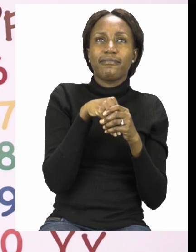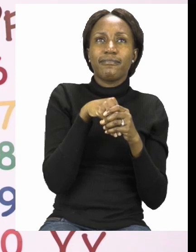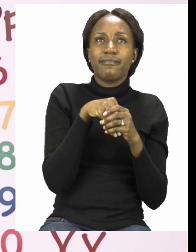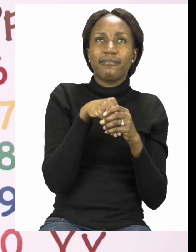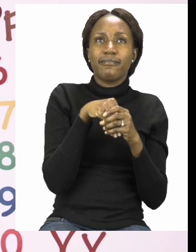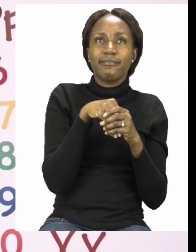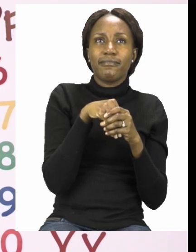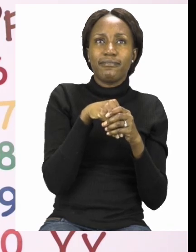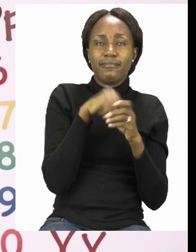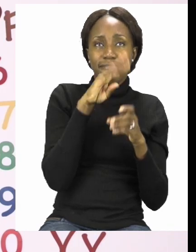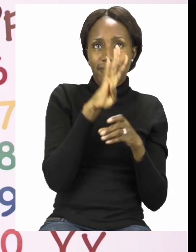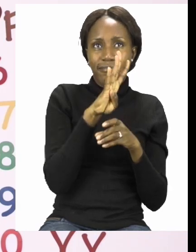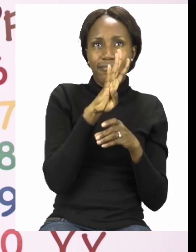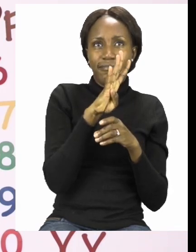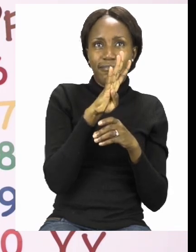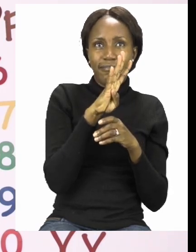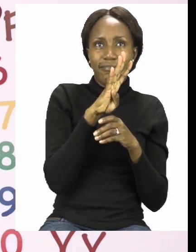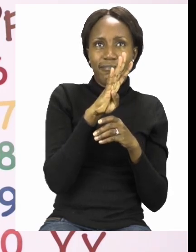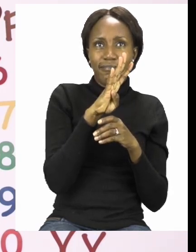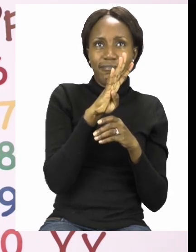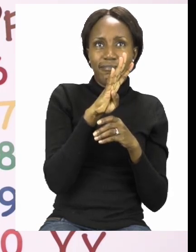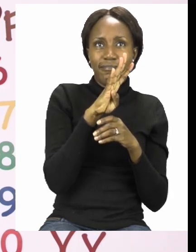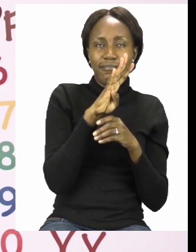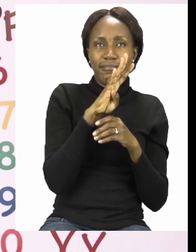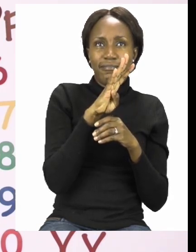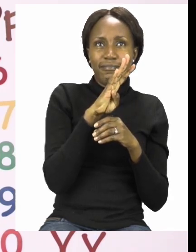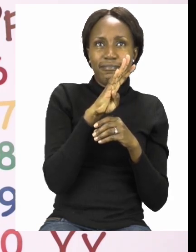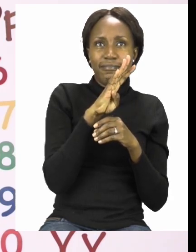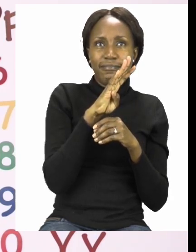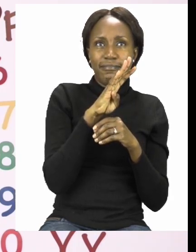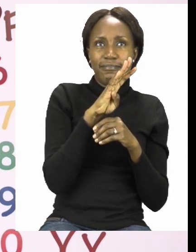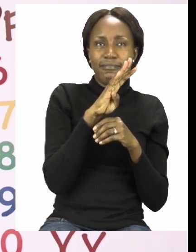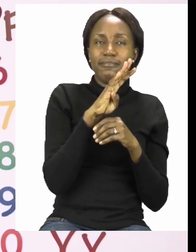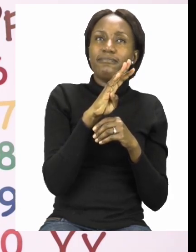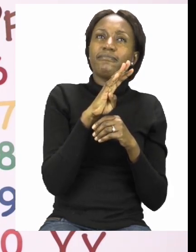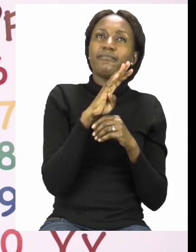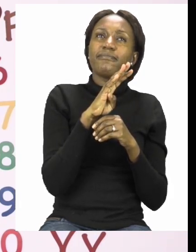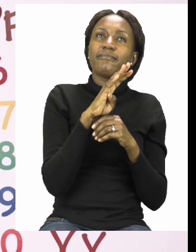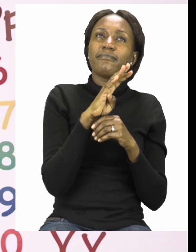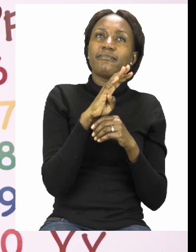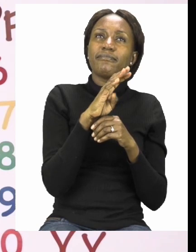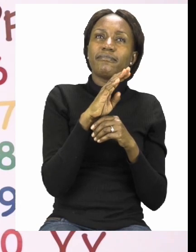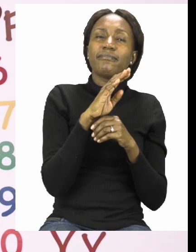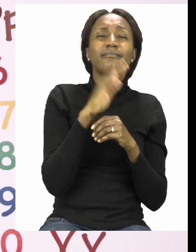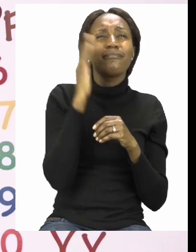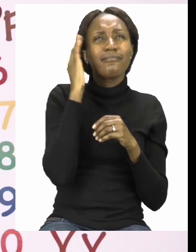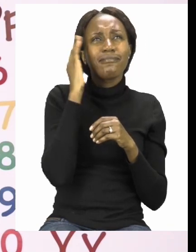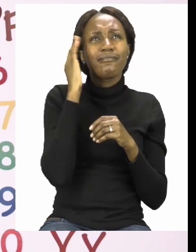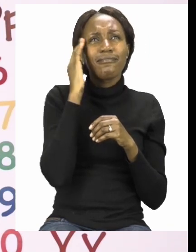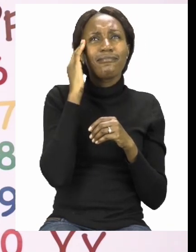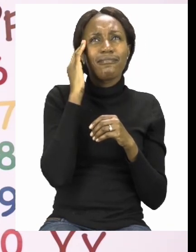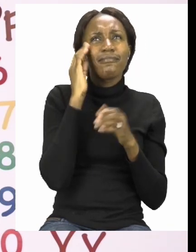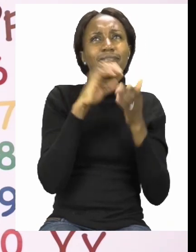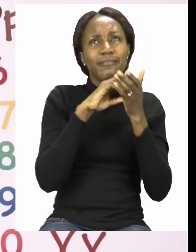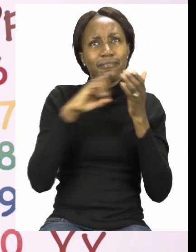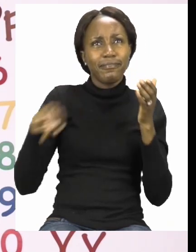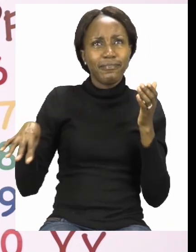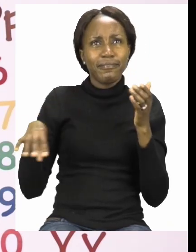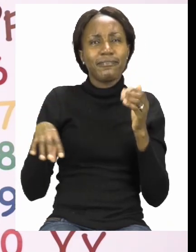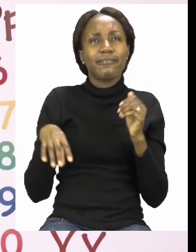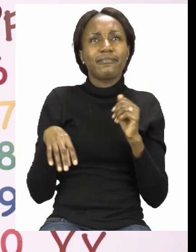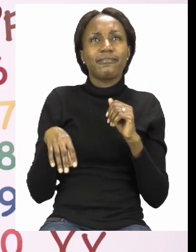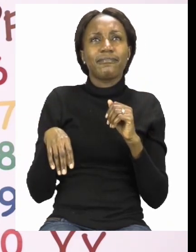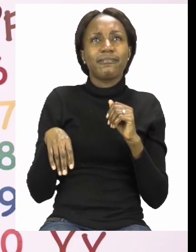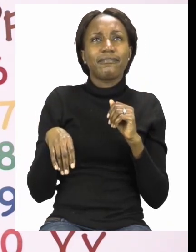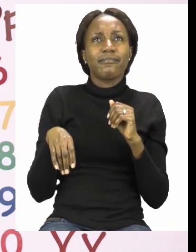write the number 4. Then we also know that we are going to be subtracting. So we are